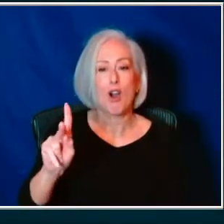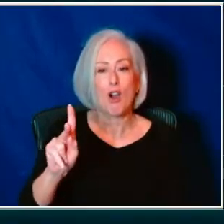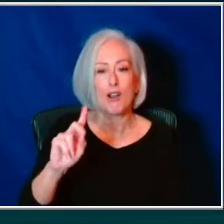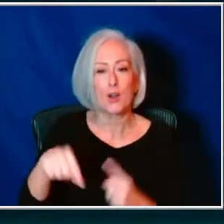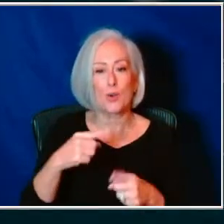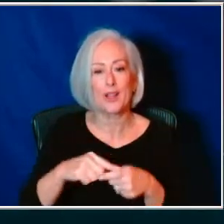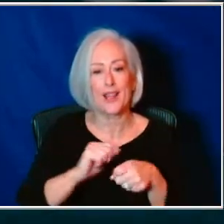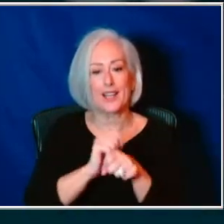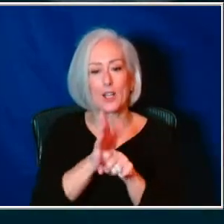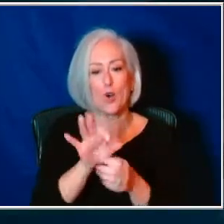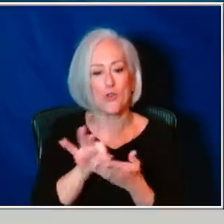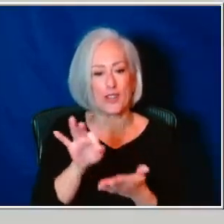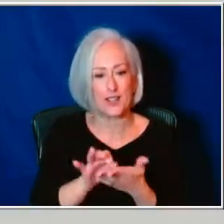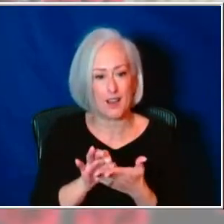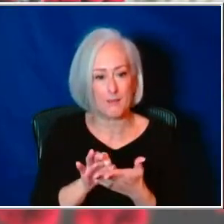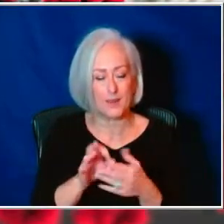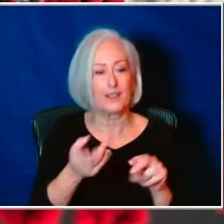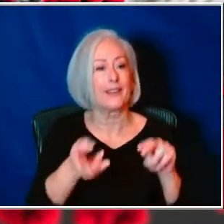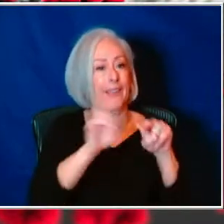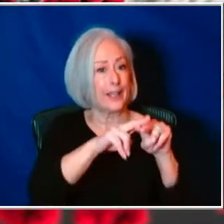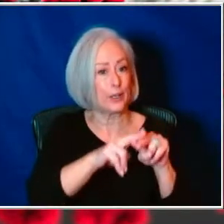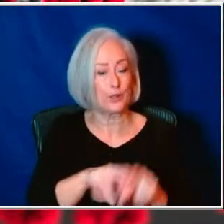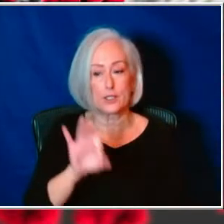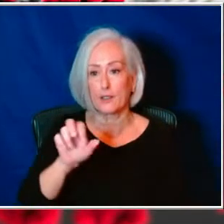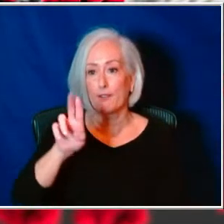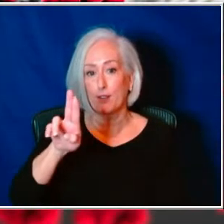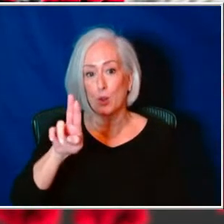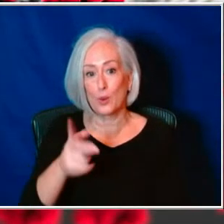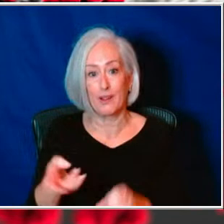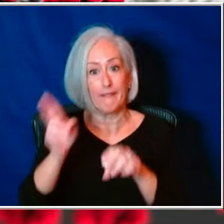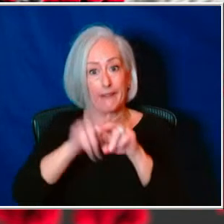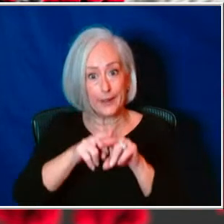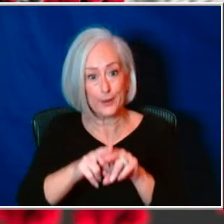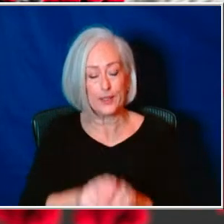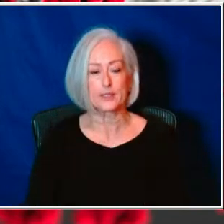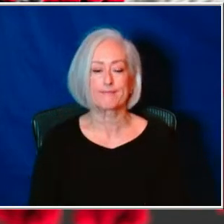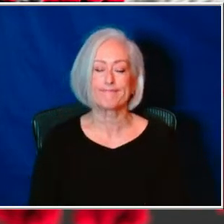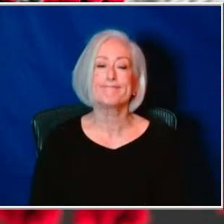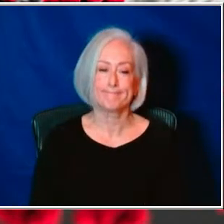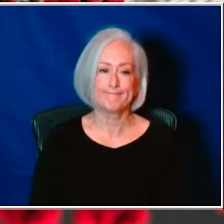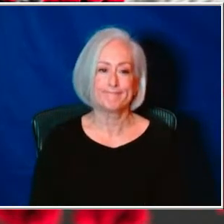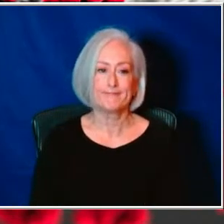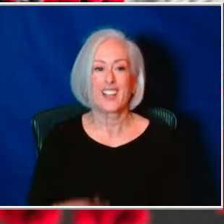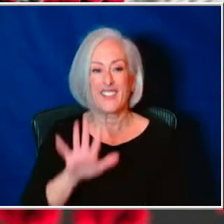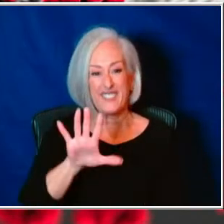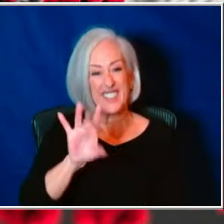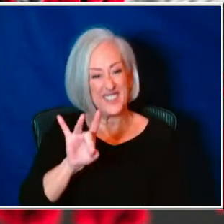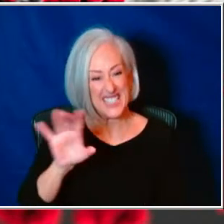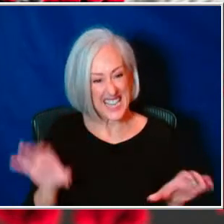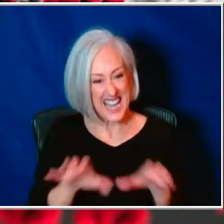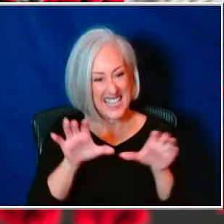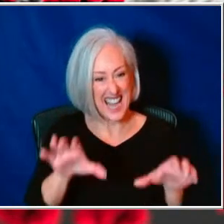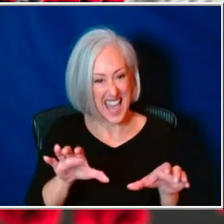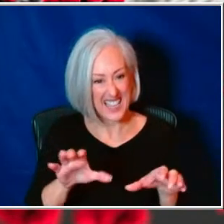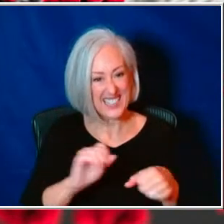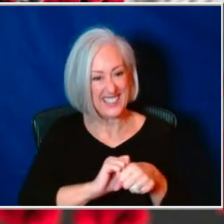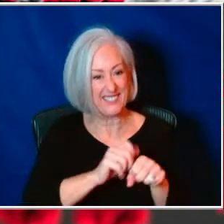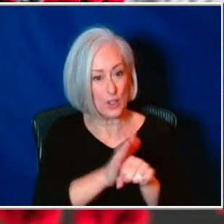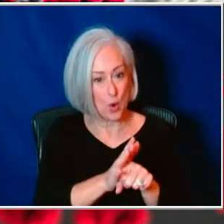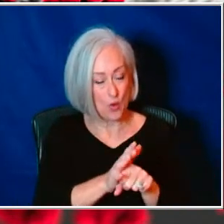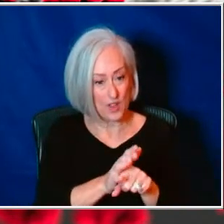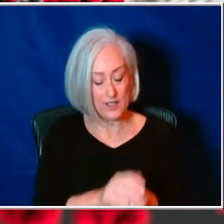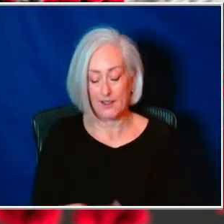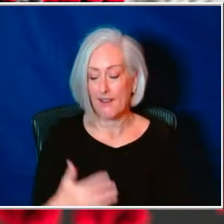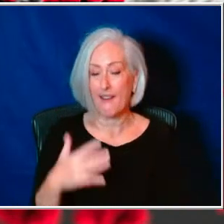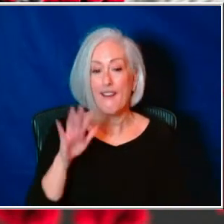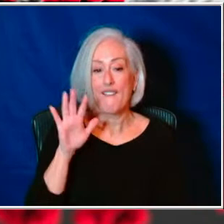going up, flu count going up. Yeah, right now we have 58 active infections in the hospital, 5 in the ICU,